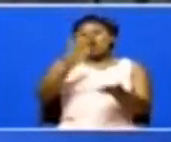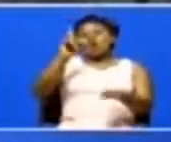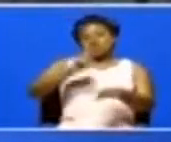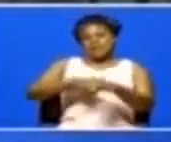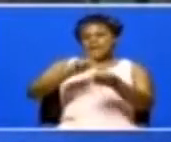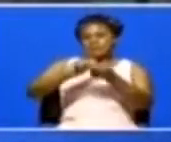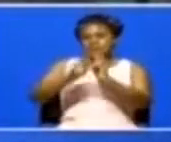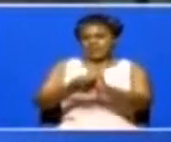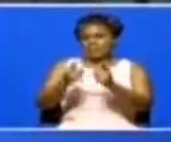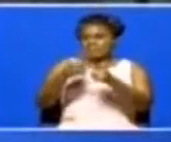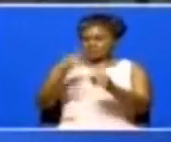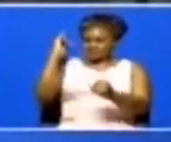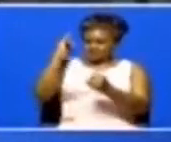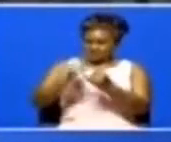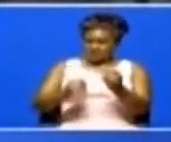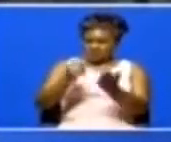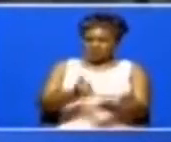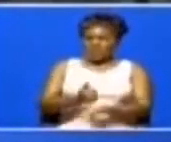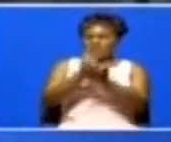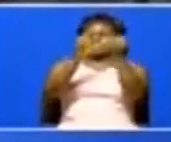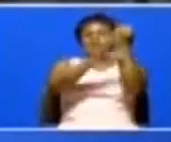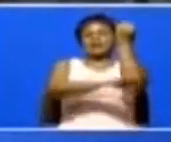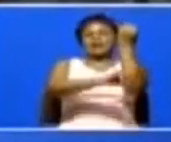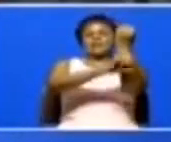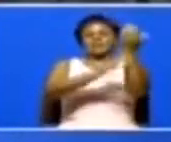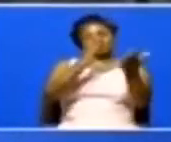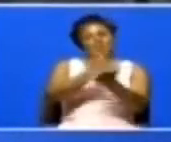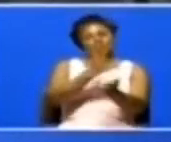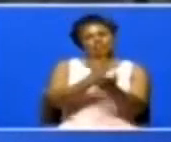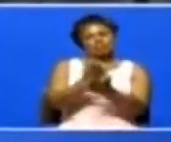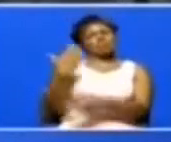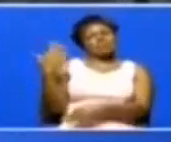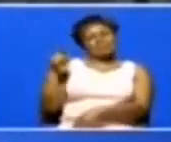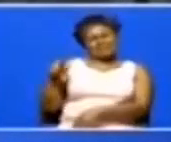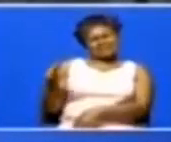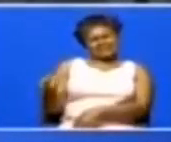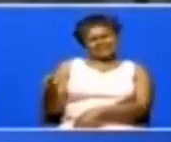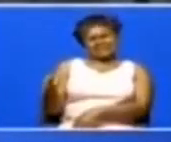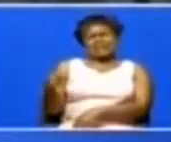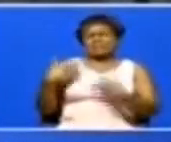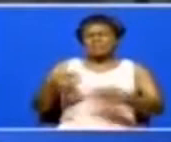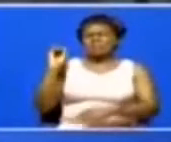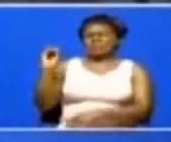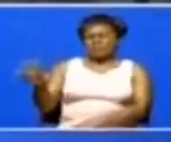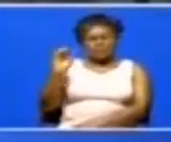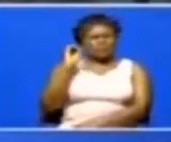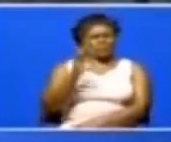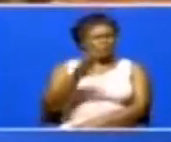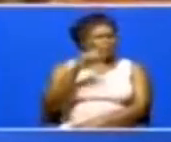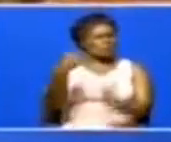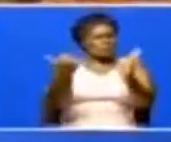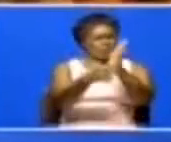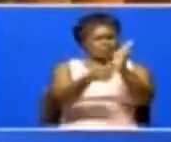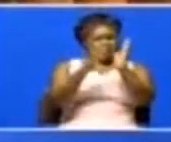But in the long run, it will help us as a country. Because for sure, these papers, the way guys dispose them, it's just a menace.